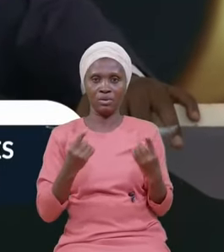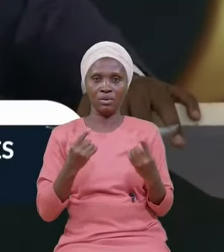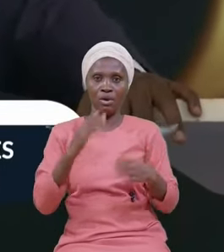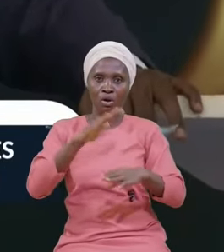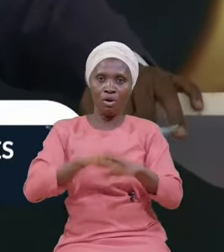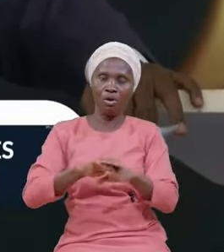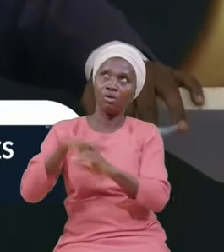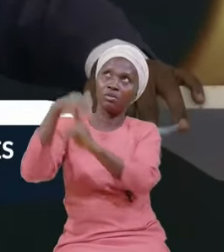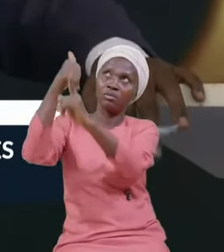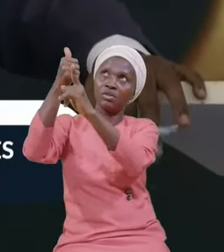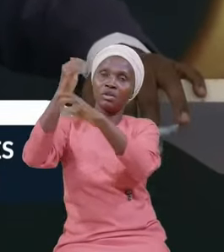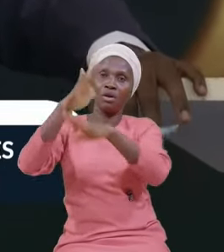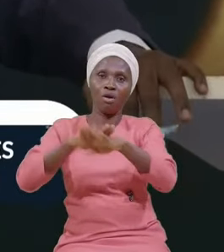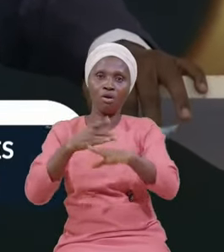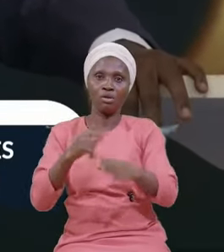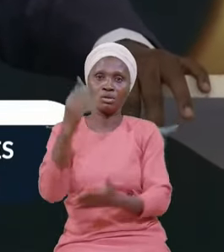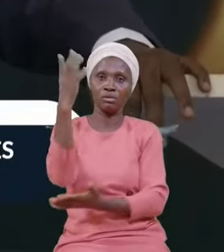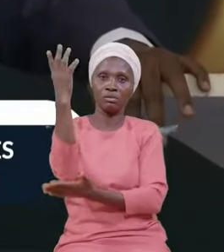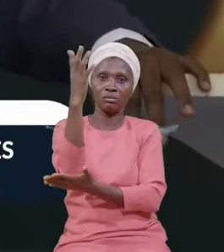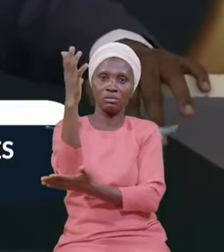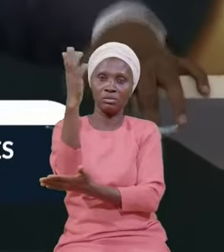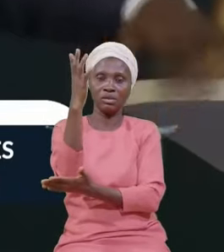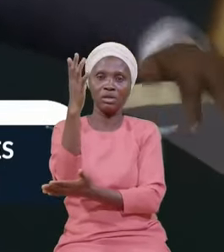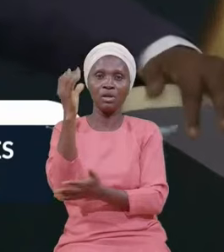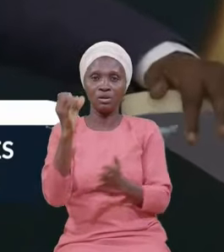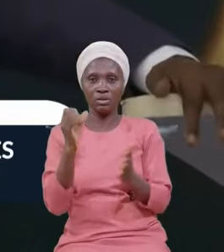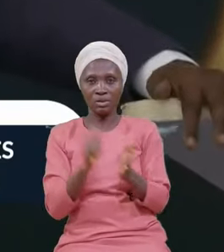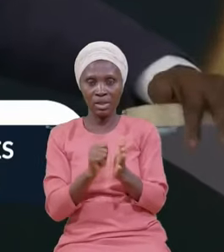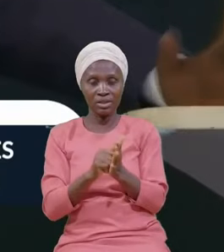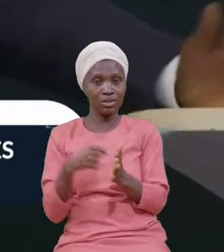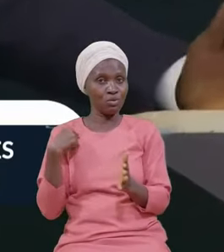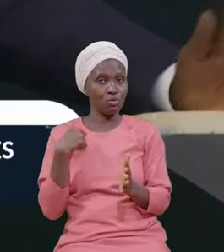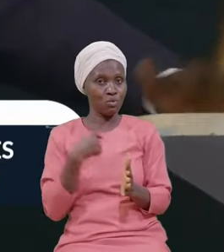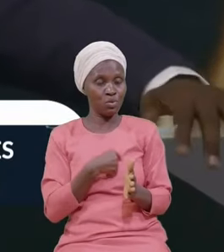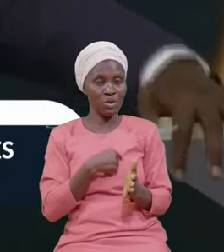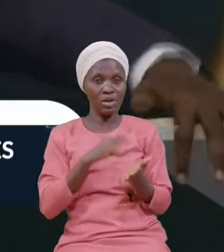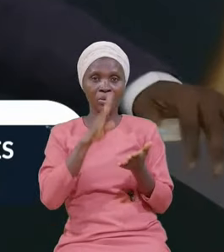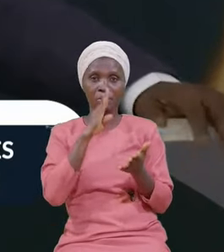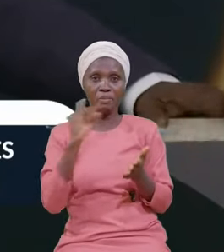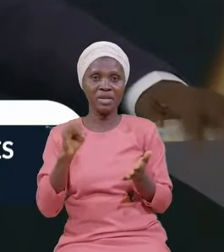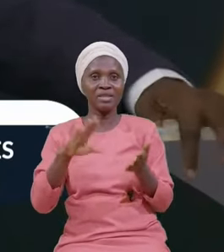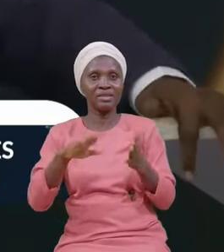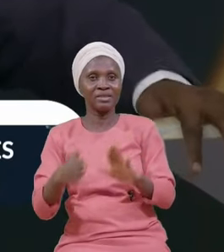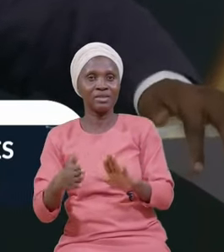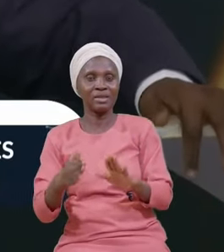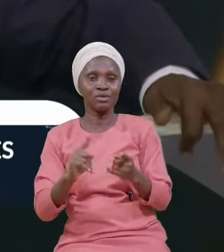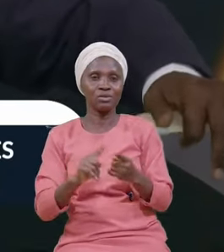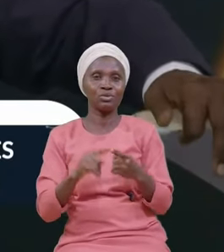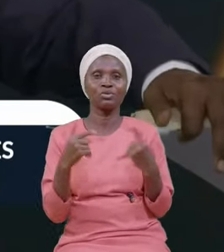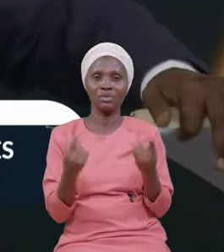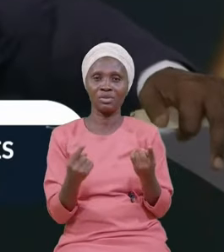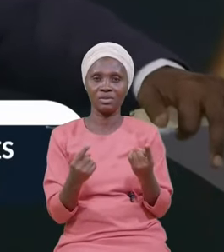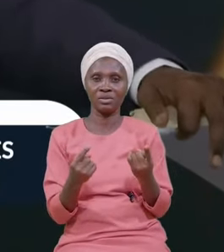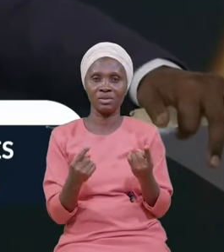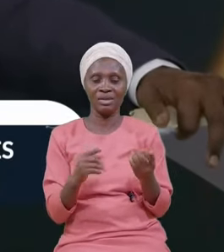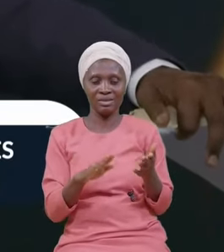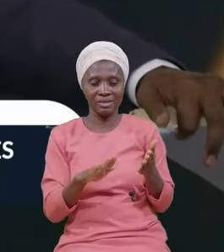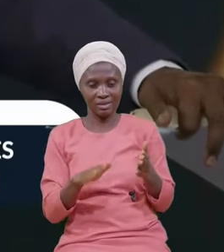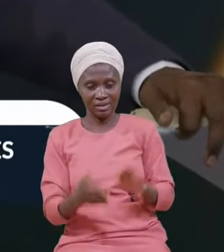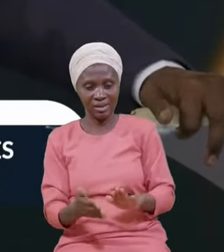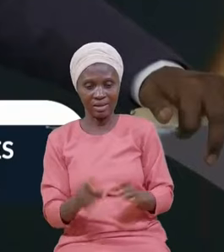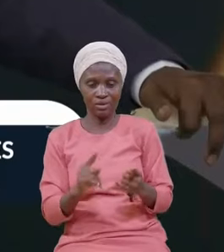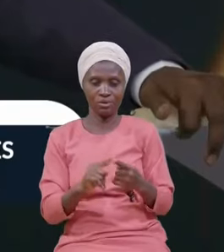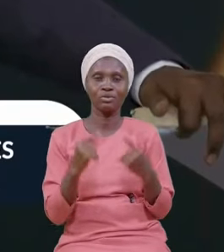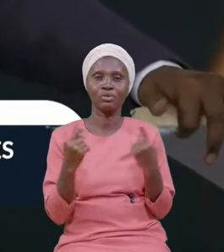tree that we being dead to sin dead to sin dead to